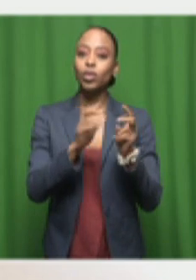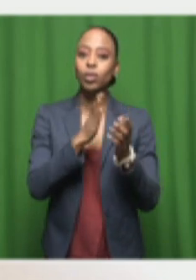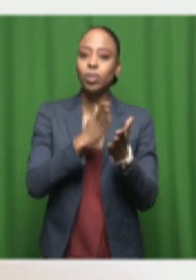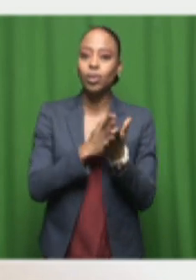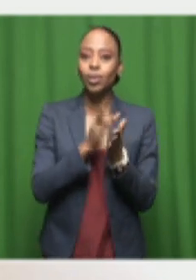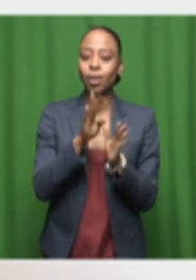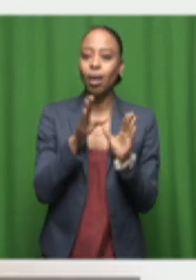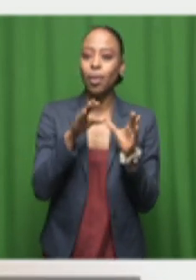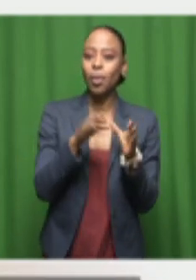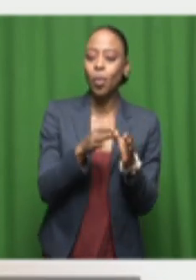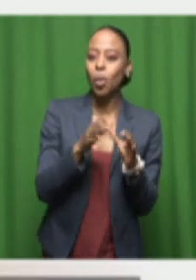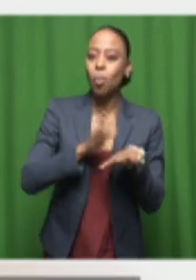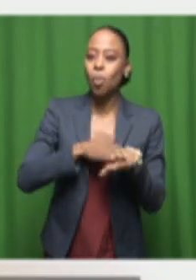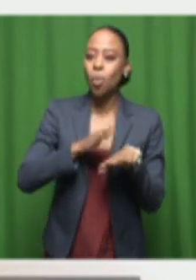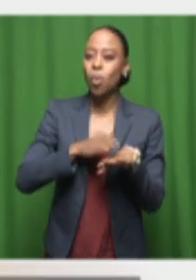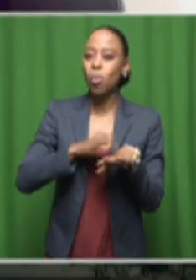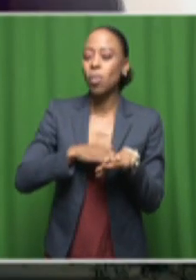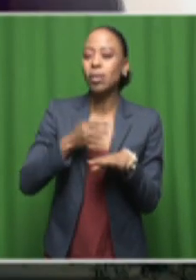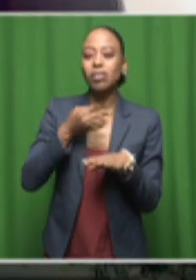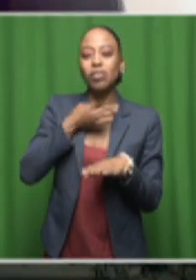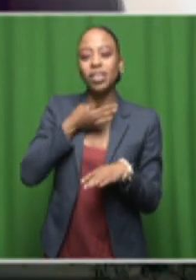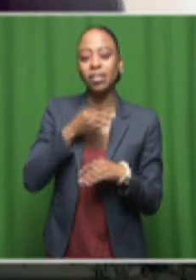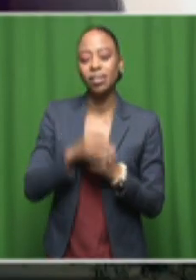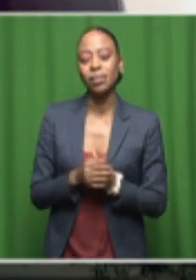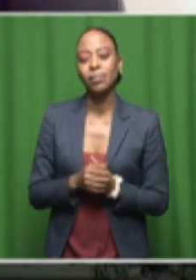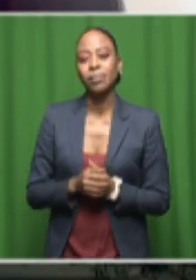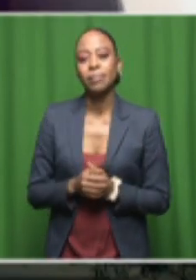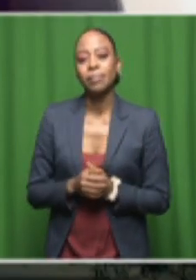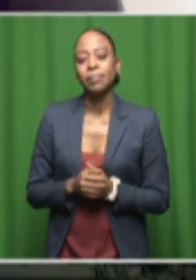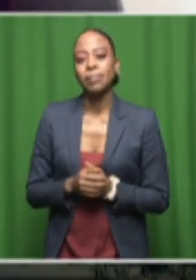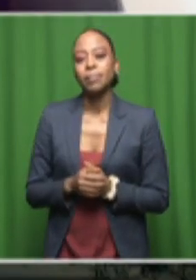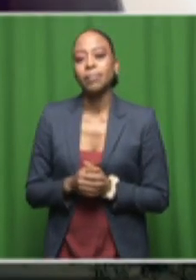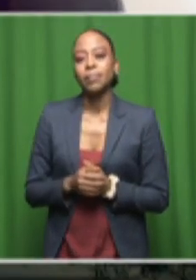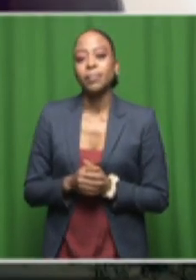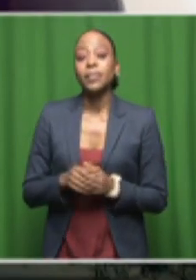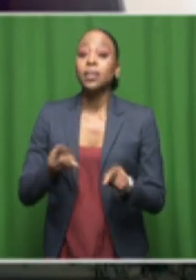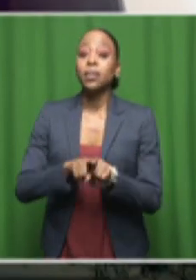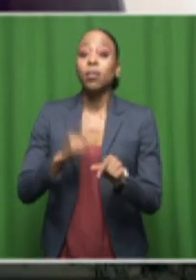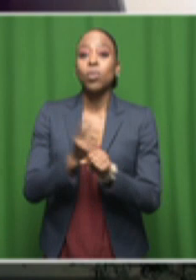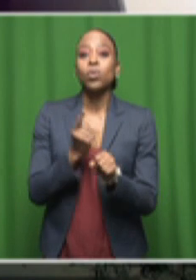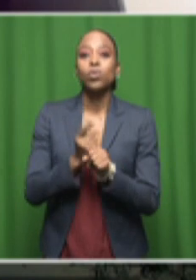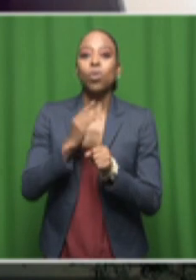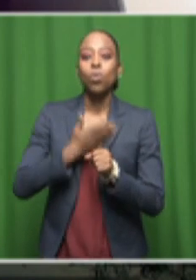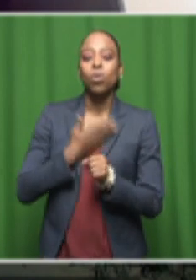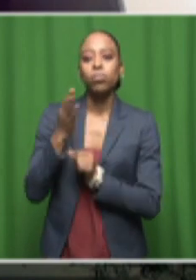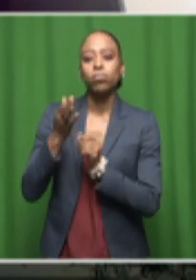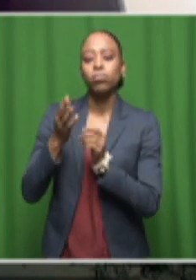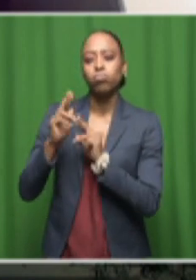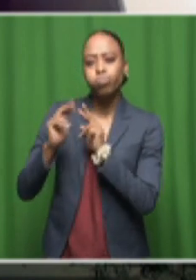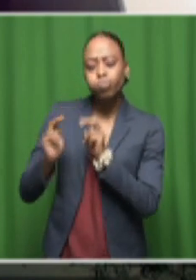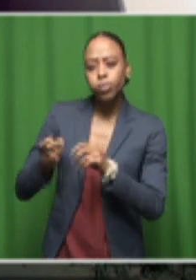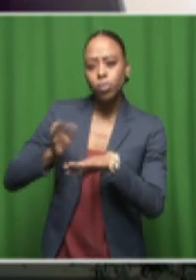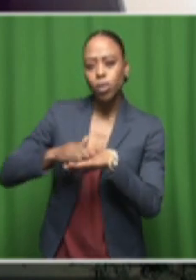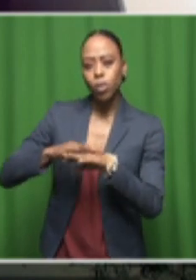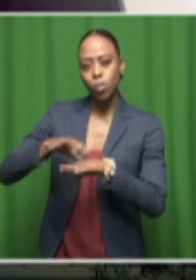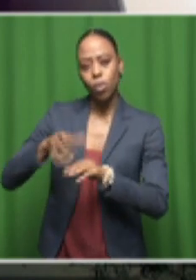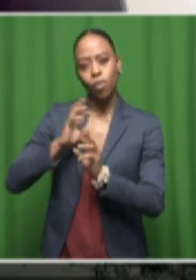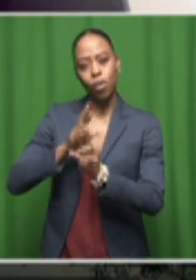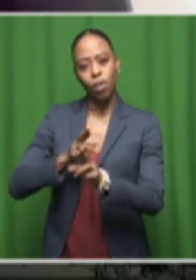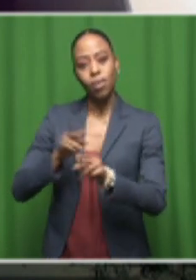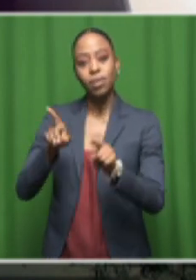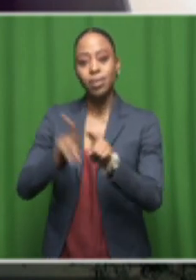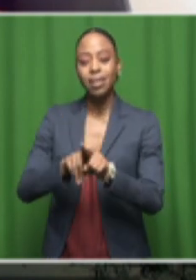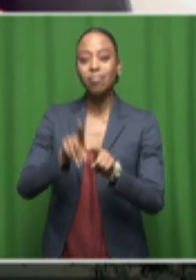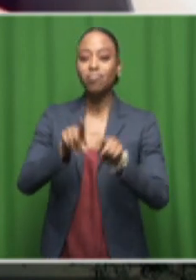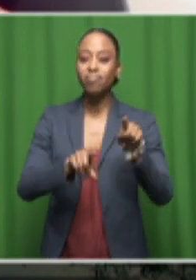of this particular age group. I want to just quickly also dig into the provincial report as well, and the prevalence in